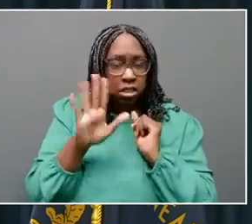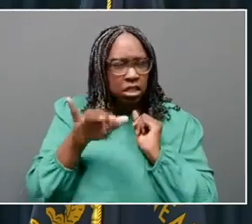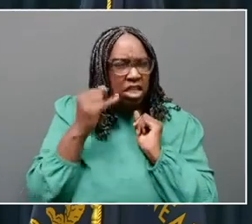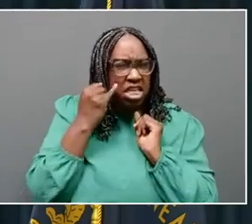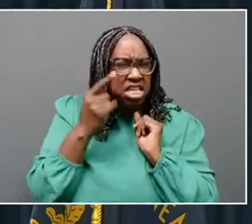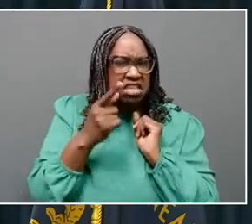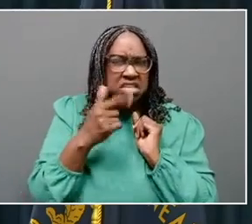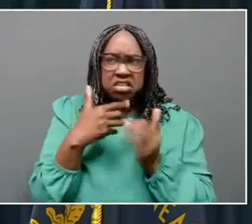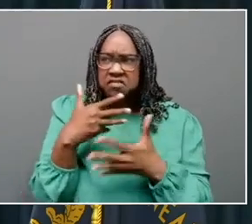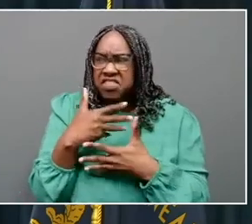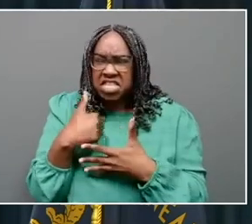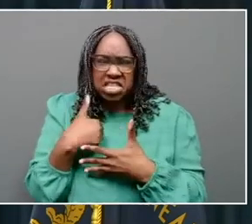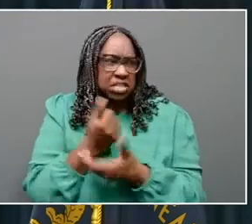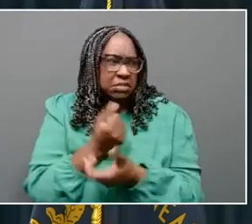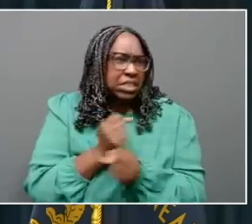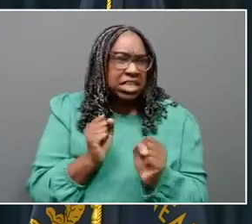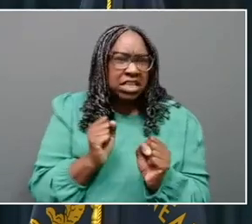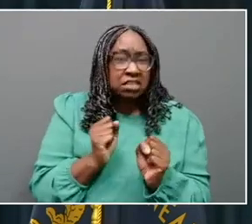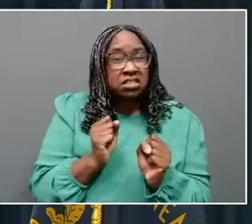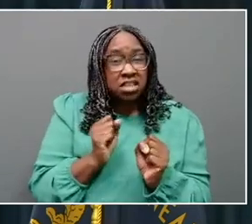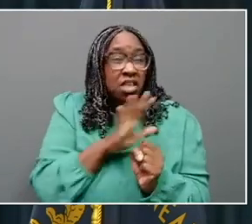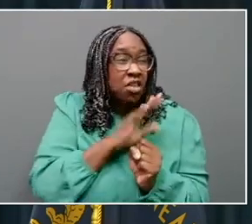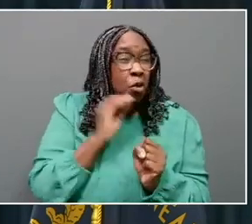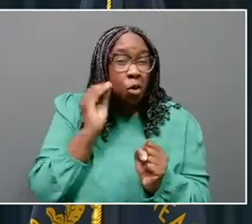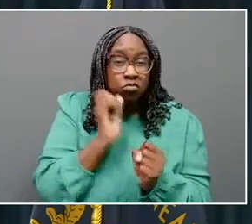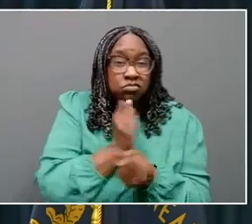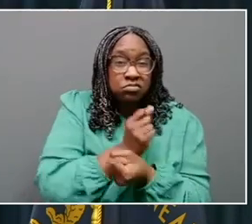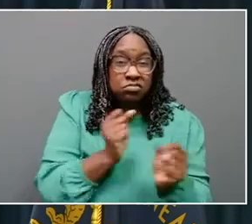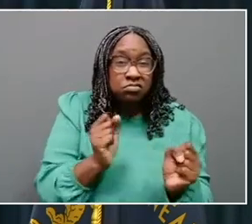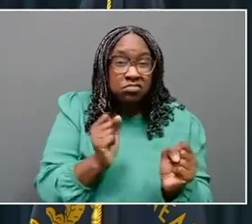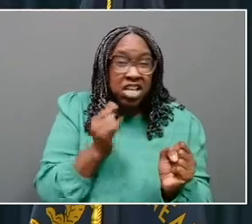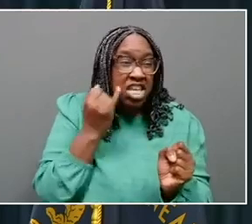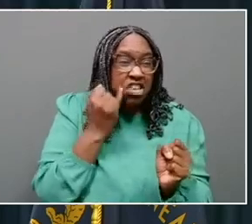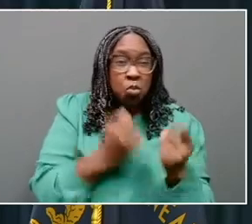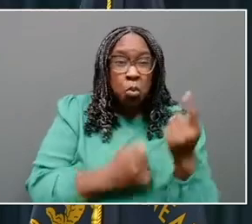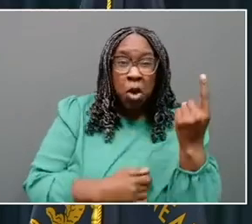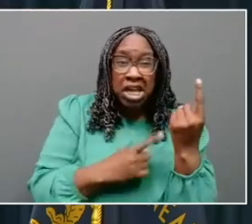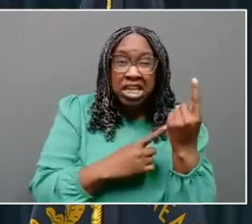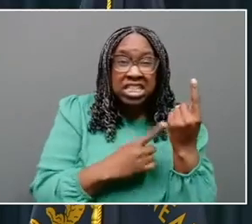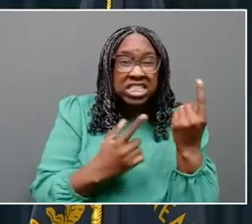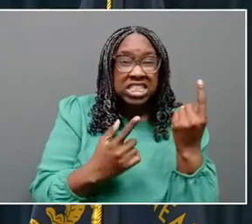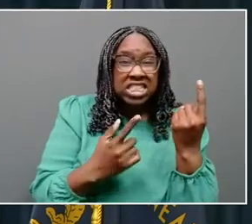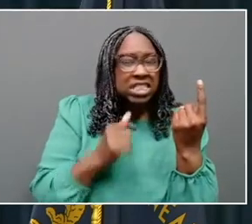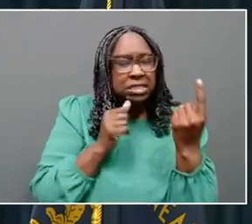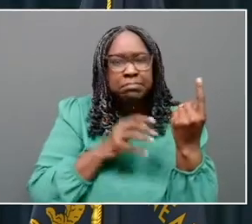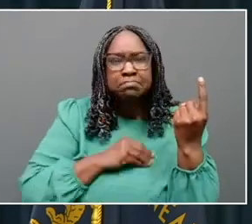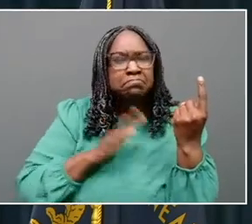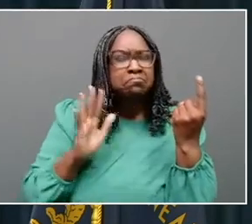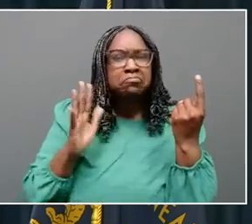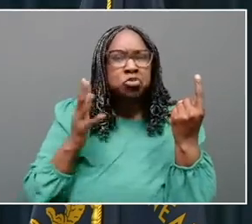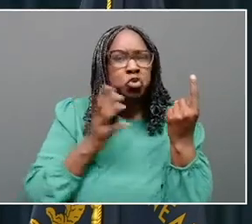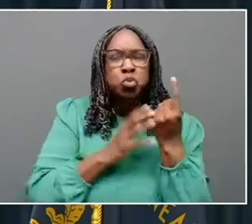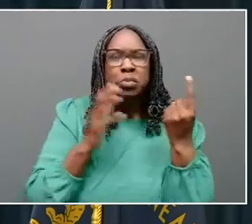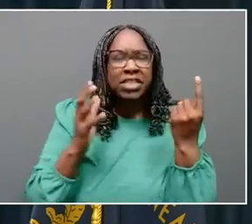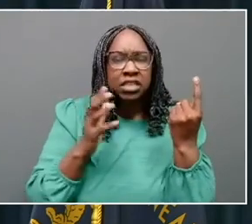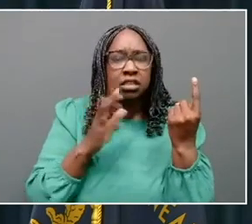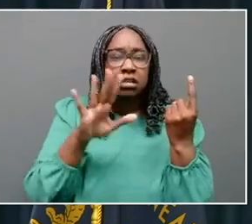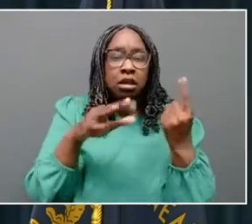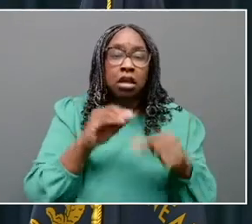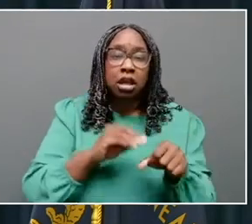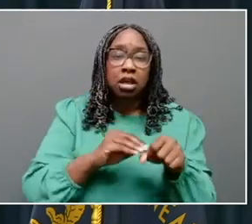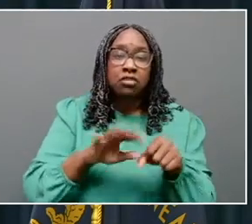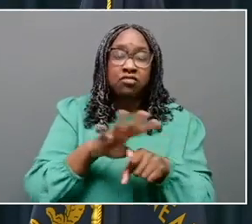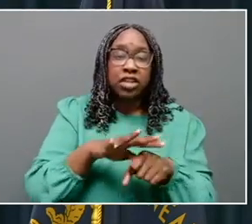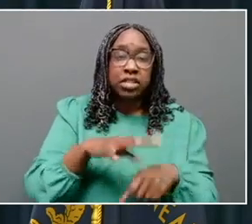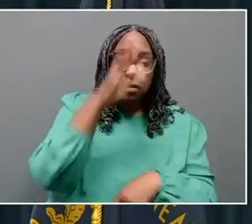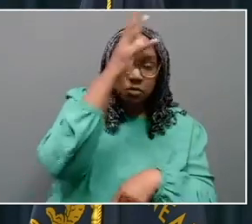safety within their own home, it is one person too many. Domestic violence affects both men and women. The